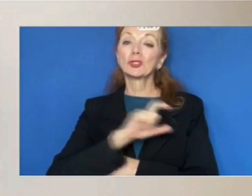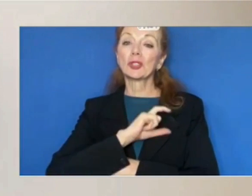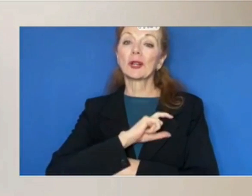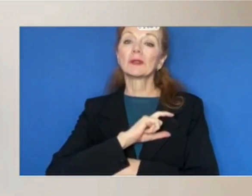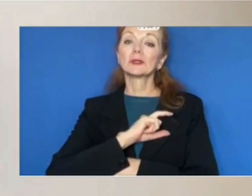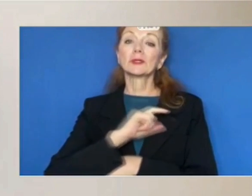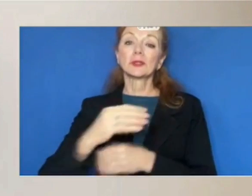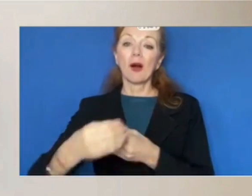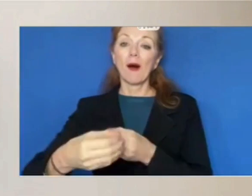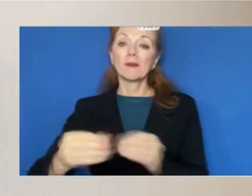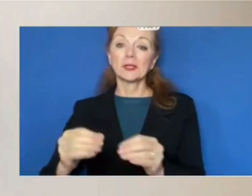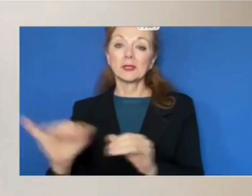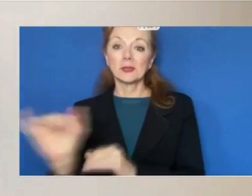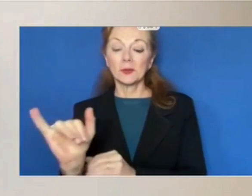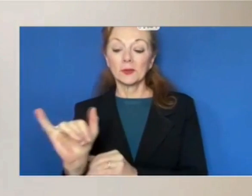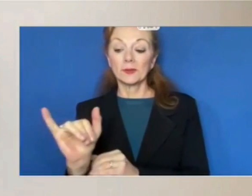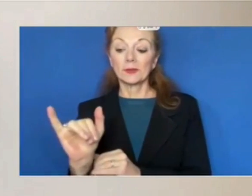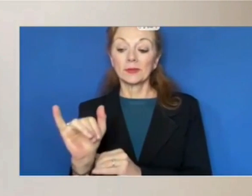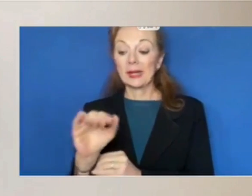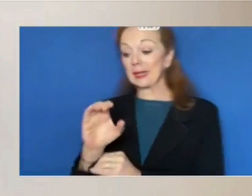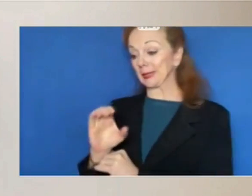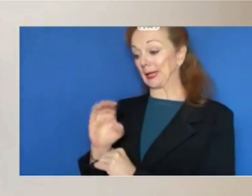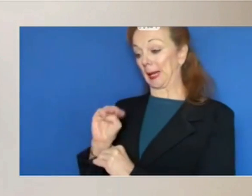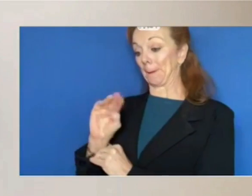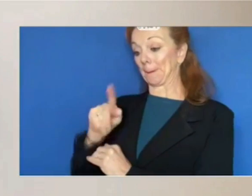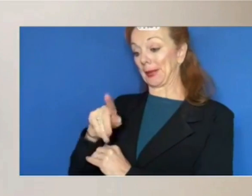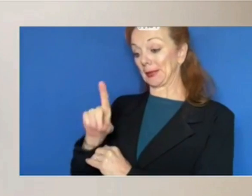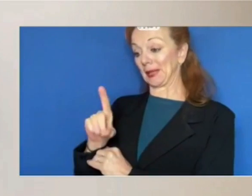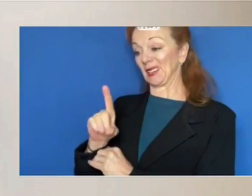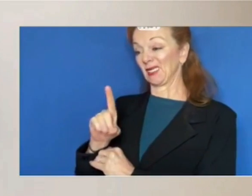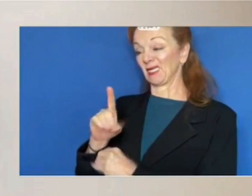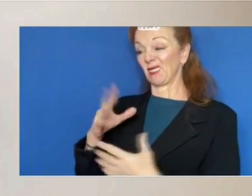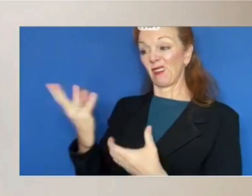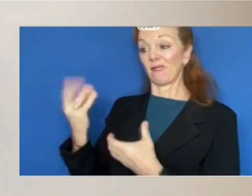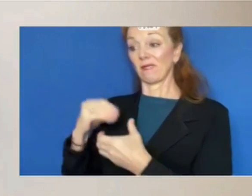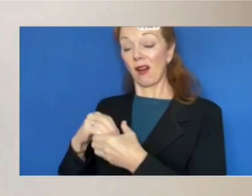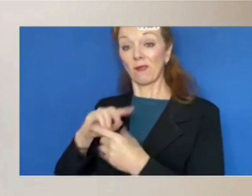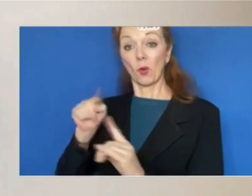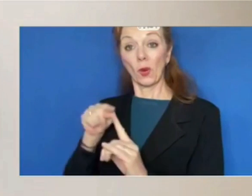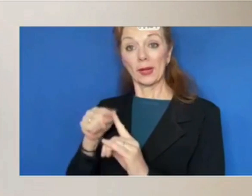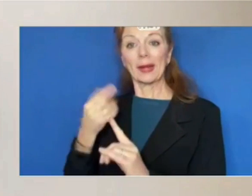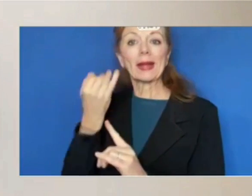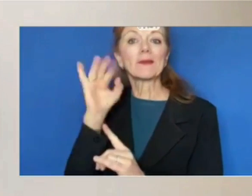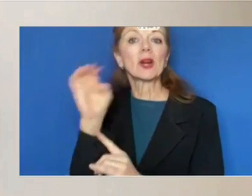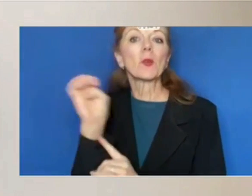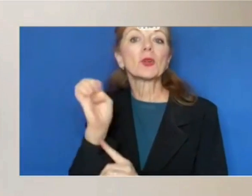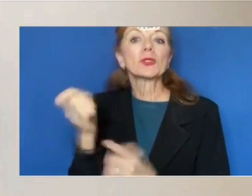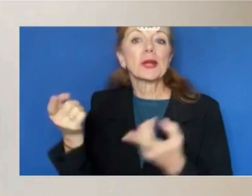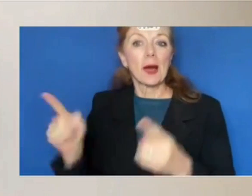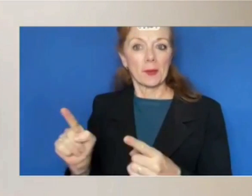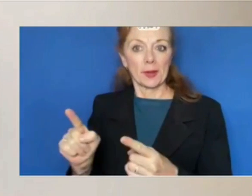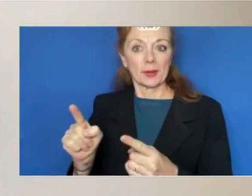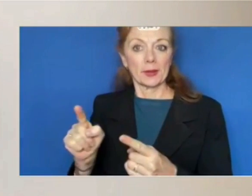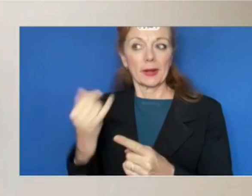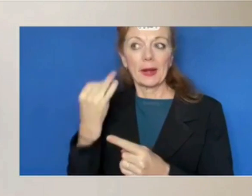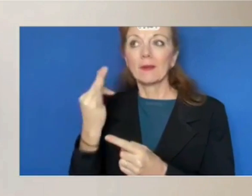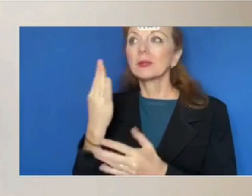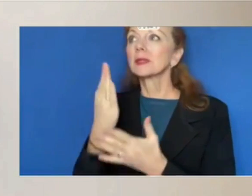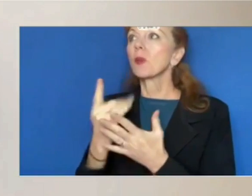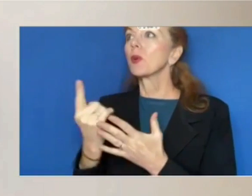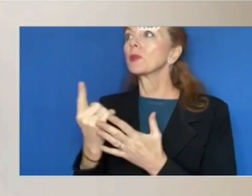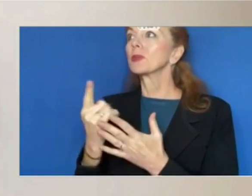in something is responding to an emergency call for service. If someone were to be out there and they were to call